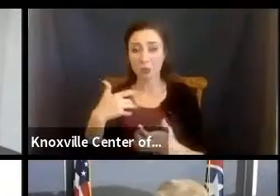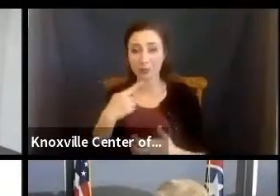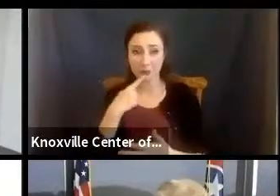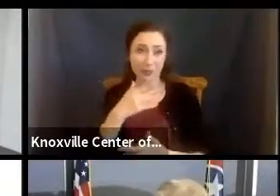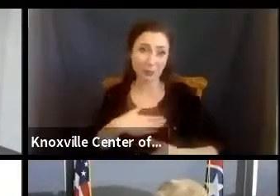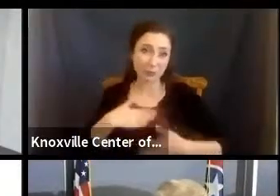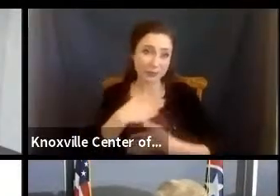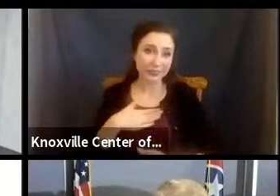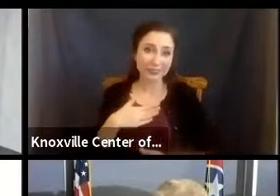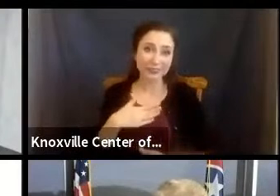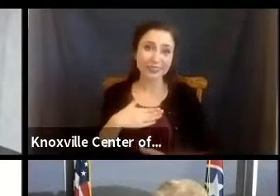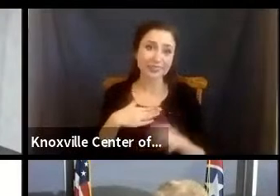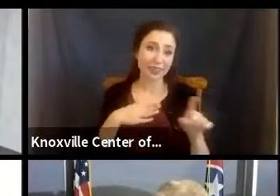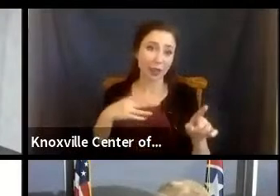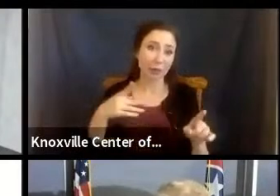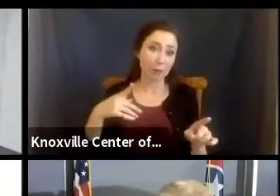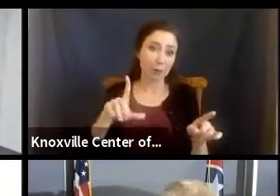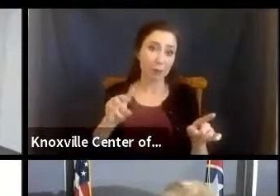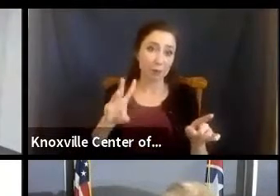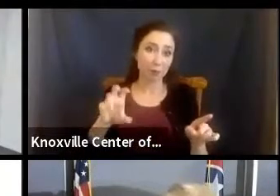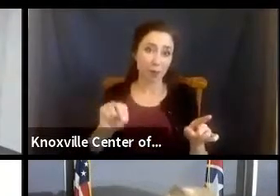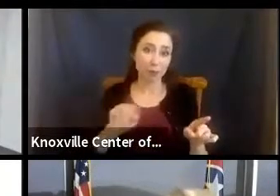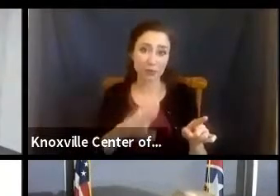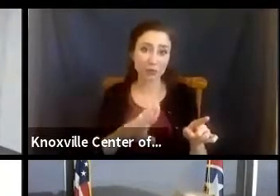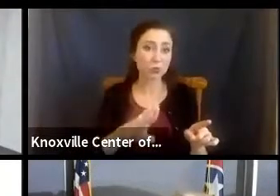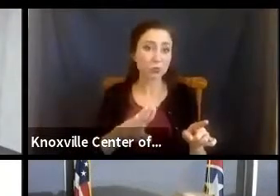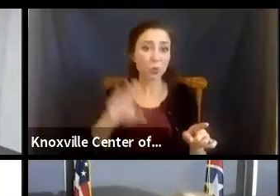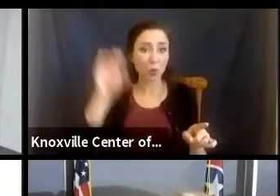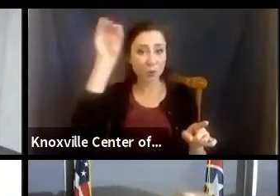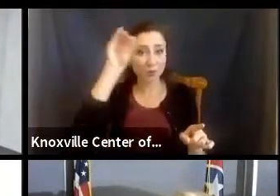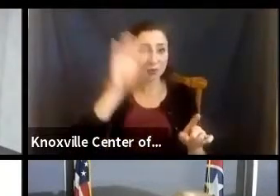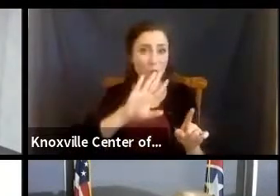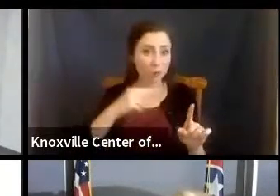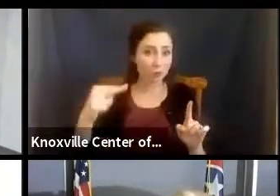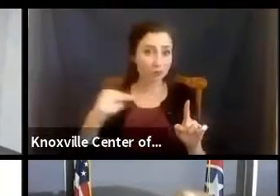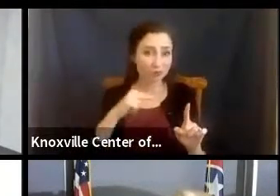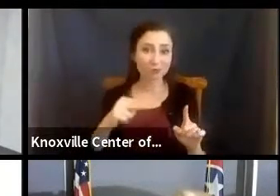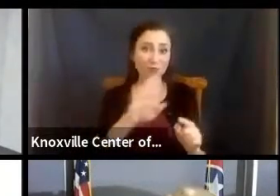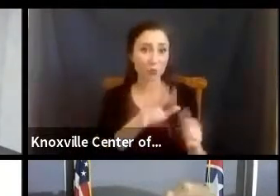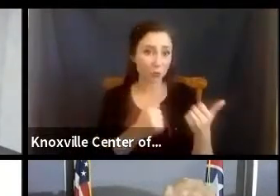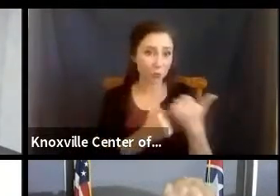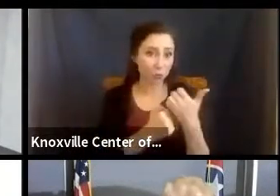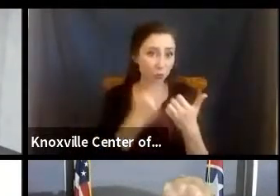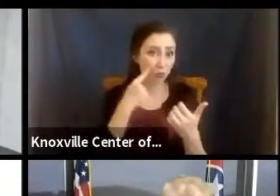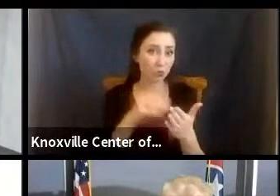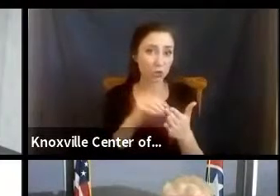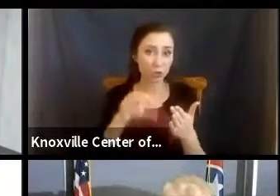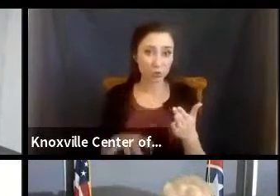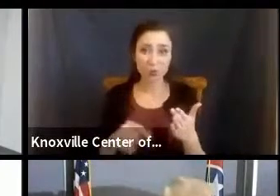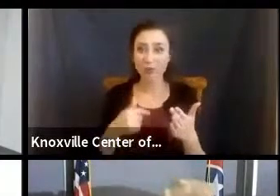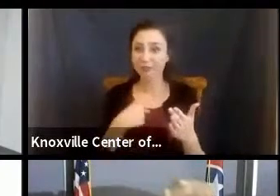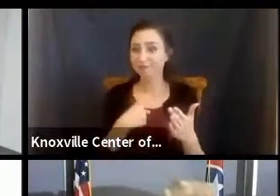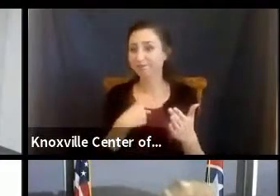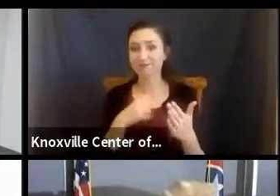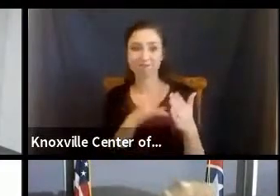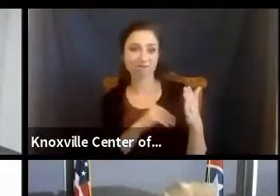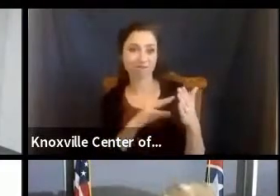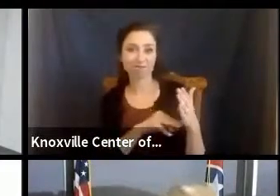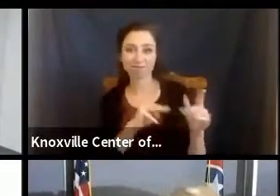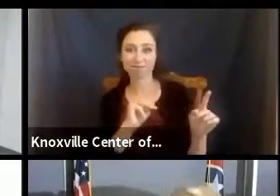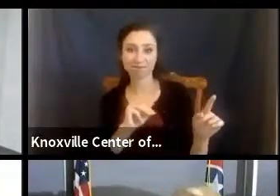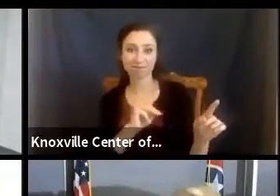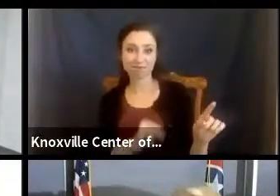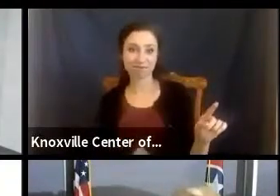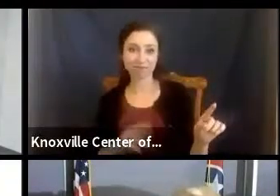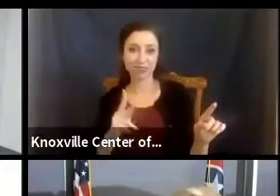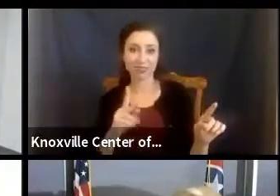Chancellor Plowman's input as well in all she's doing for those students. So thank you. And I echo everything that Mayor Kincannon said,